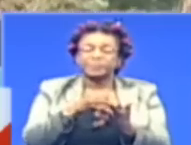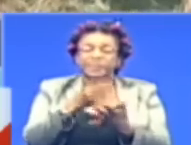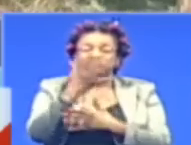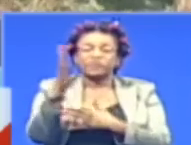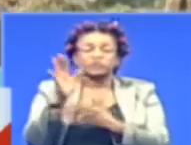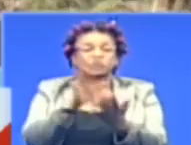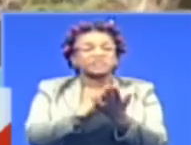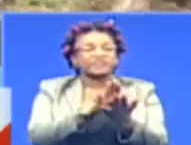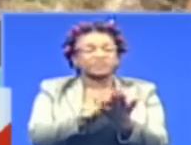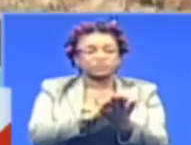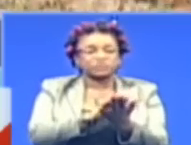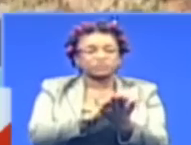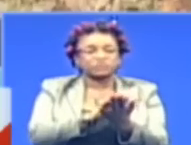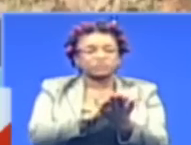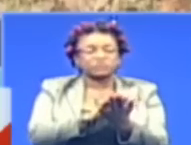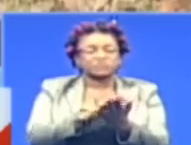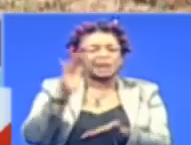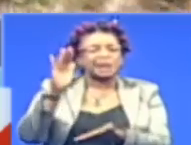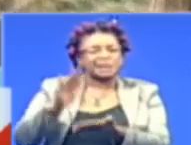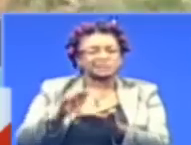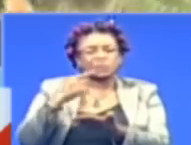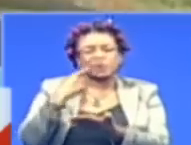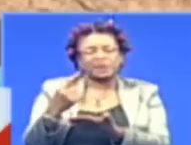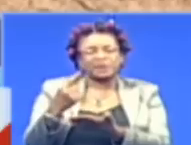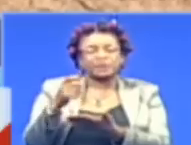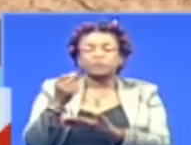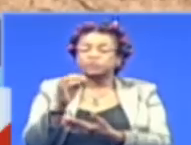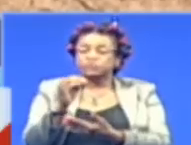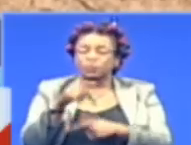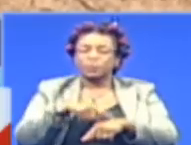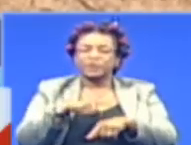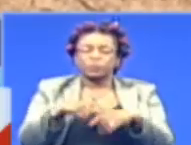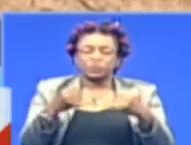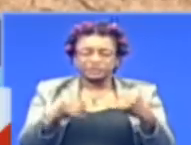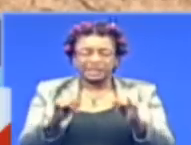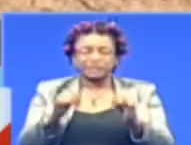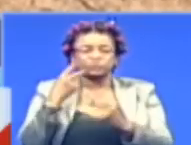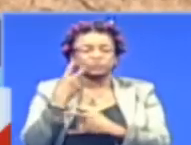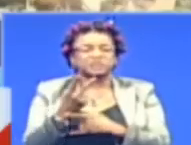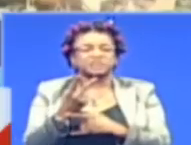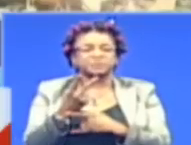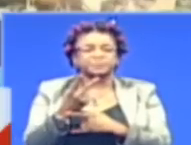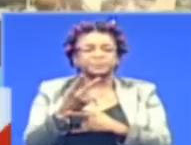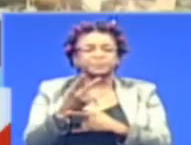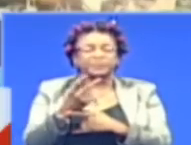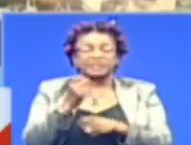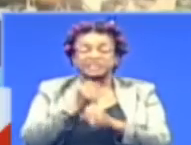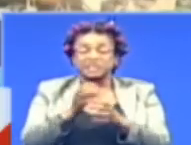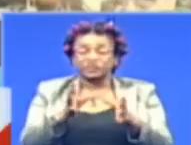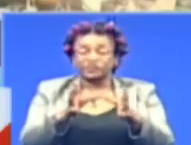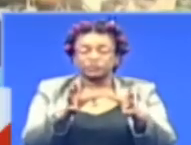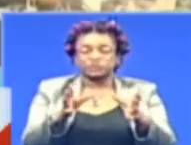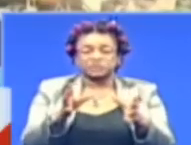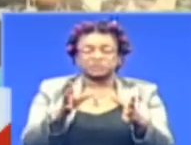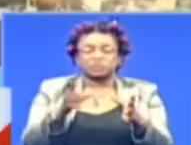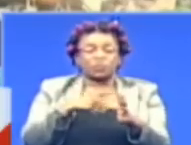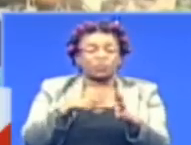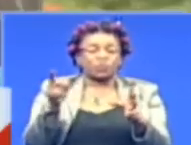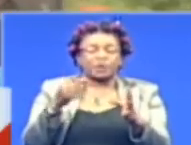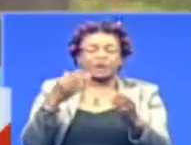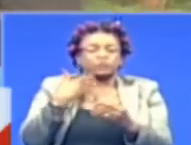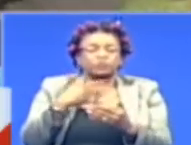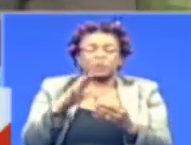conservation, less than 100. So when we're looking at this, the task force, although I don't really want to preempt what